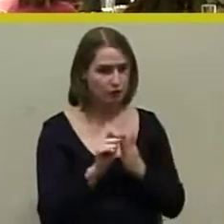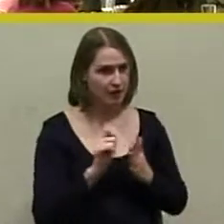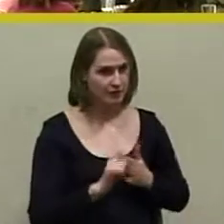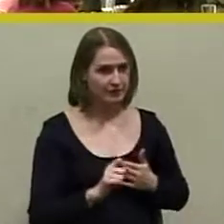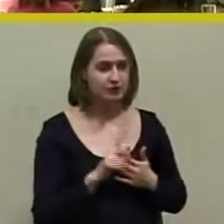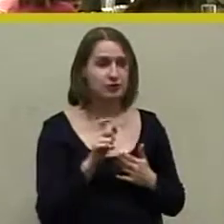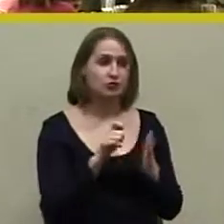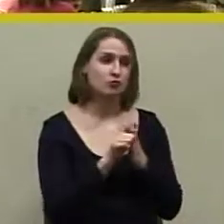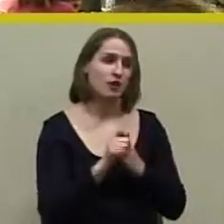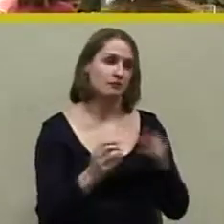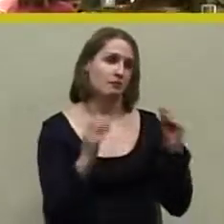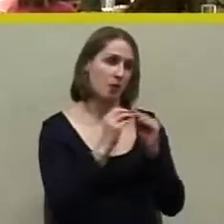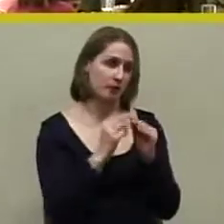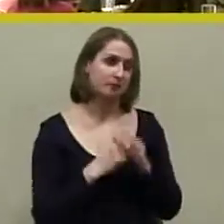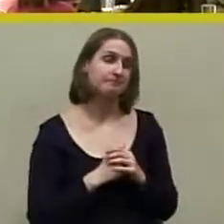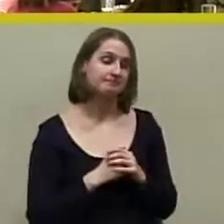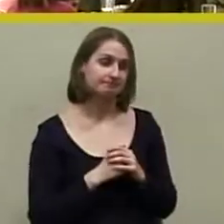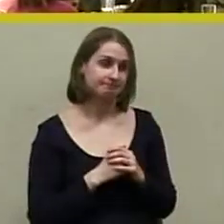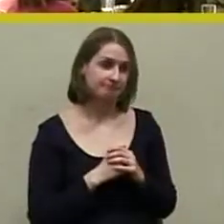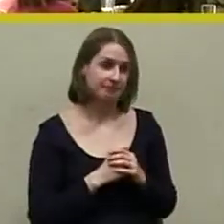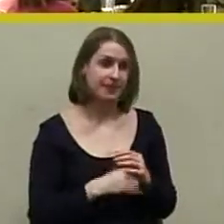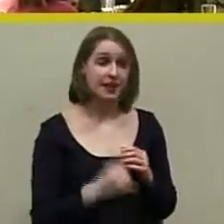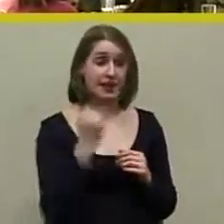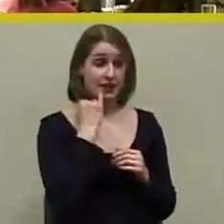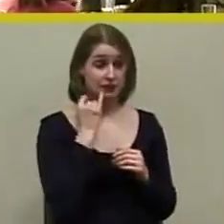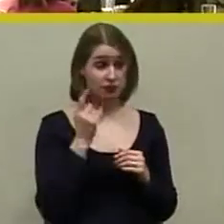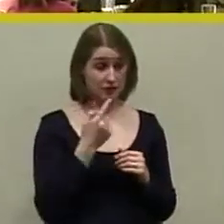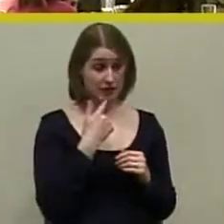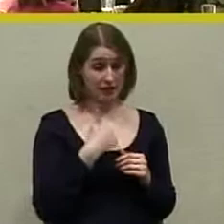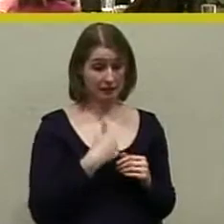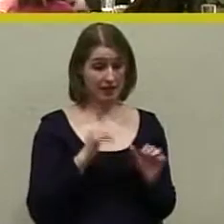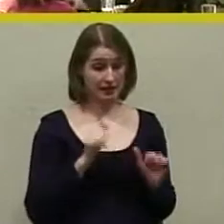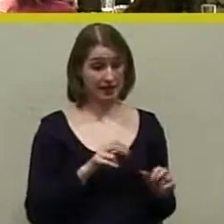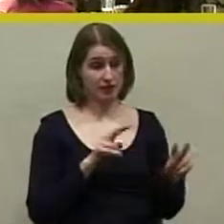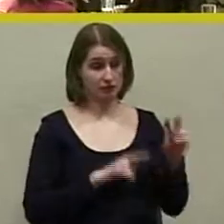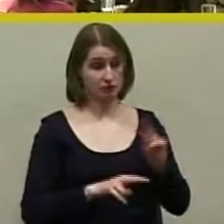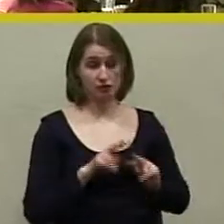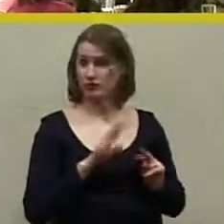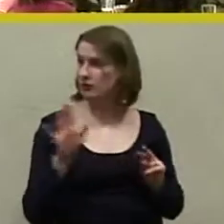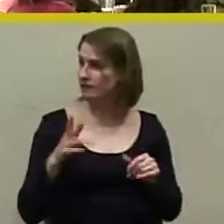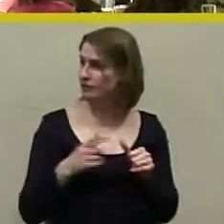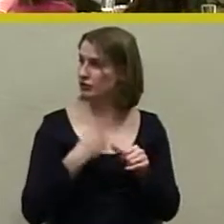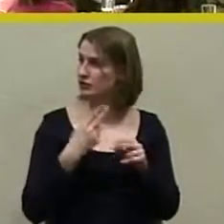You've got to write more, okay? If you are telling me that I can observe, what's your first name?